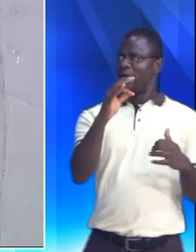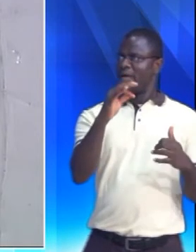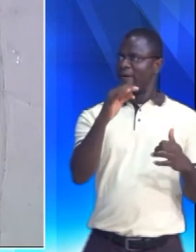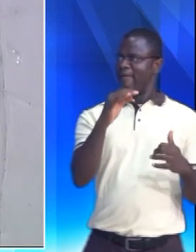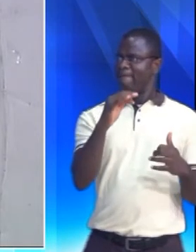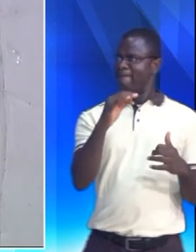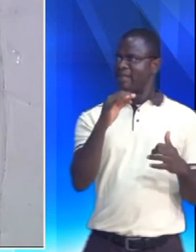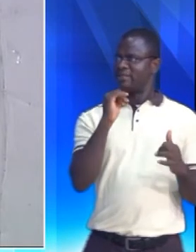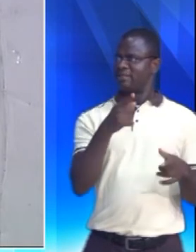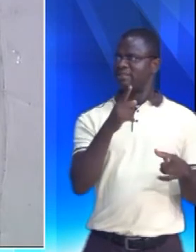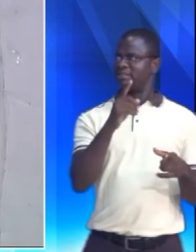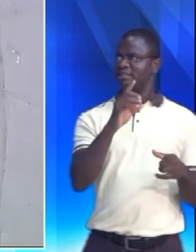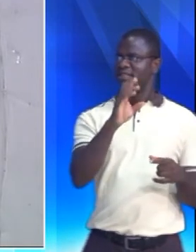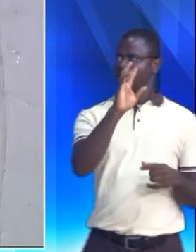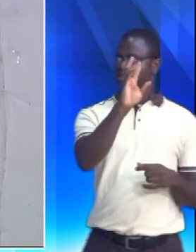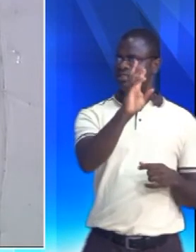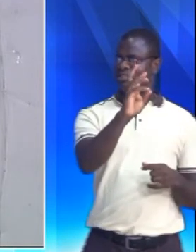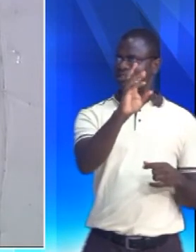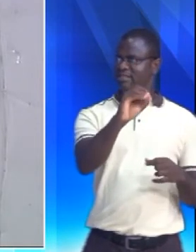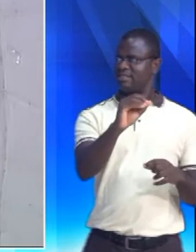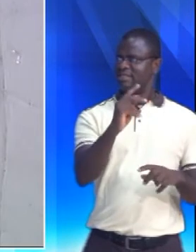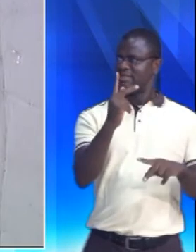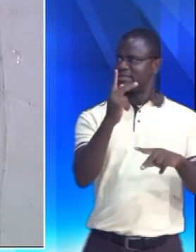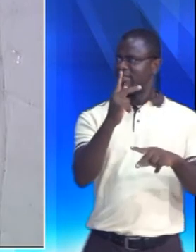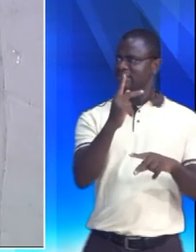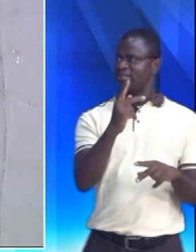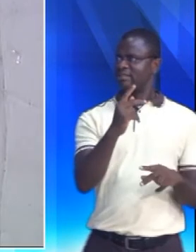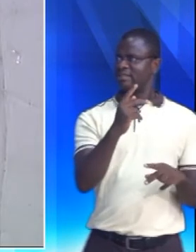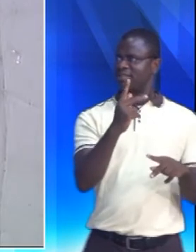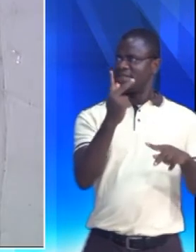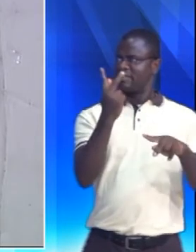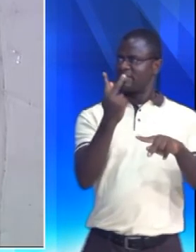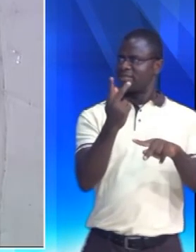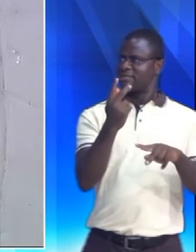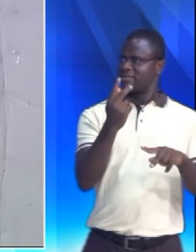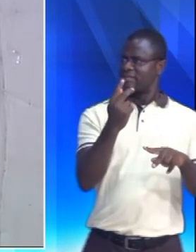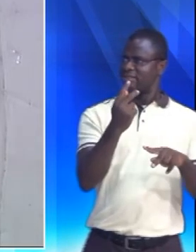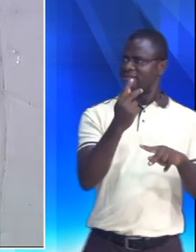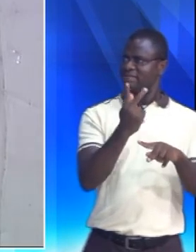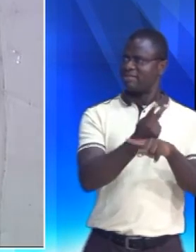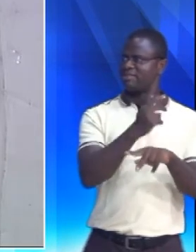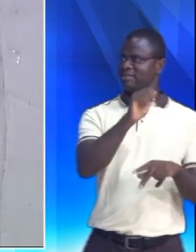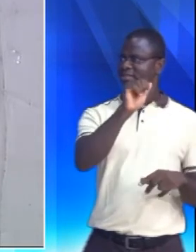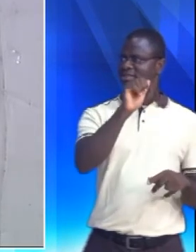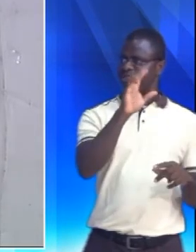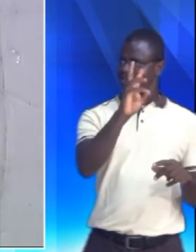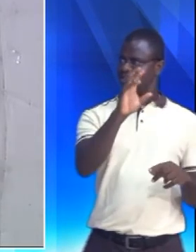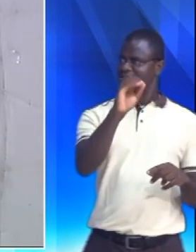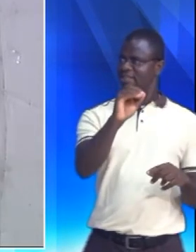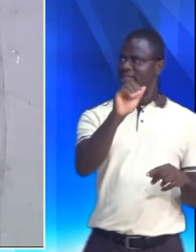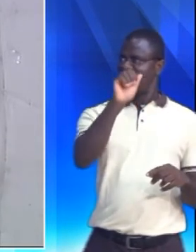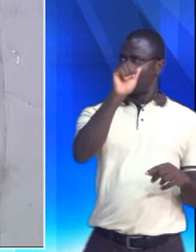plus 9. And the end result is going to be 60a